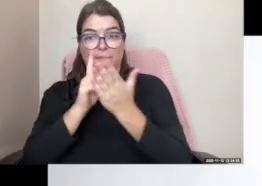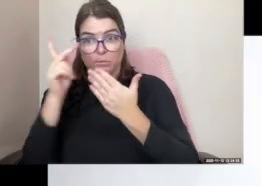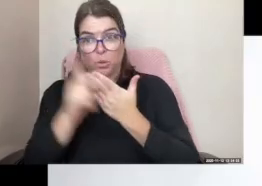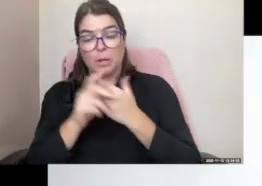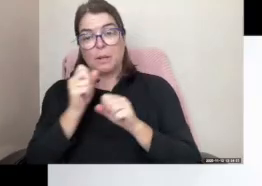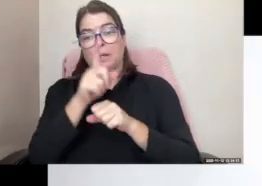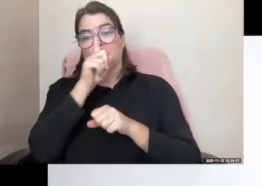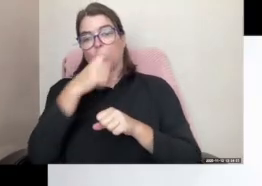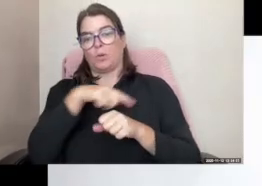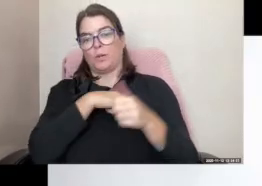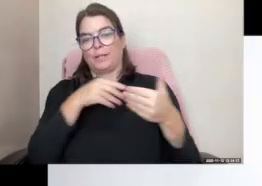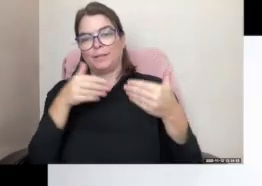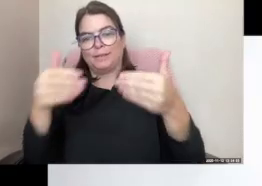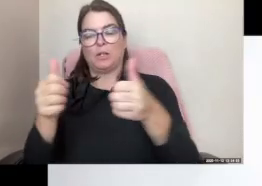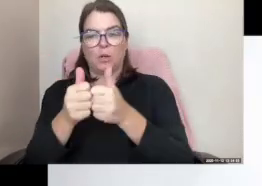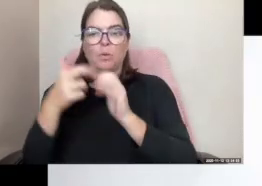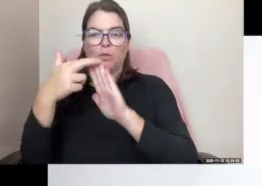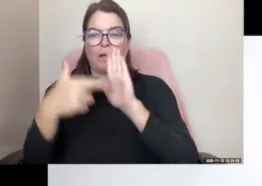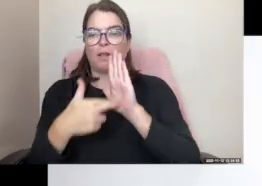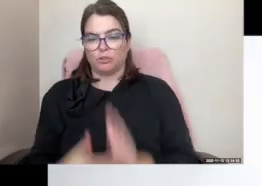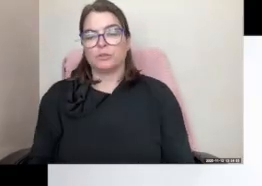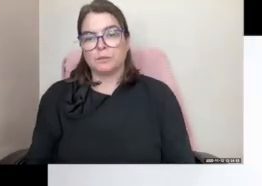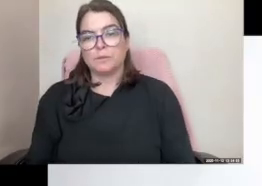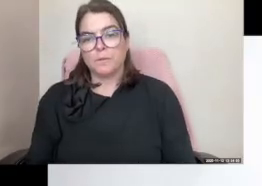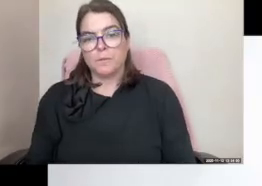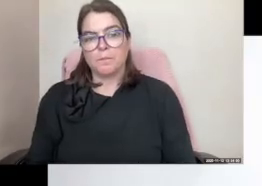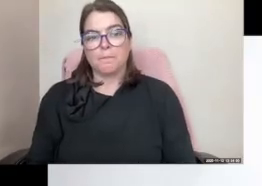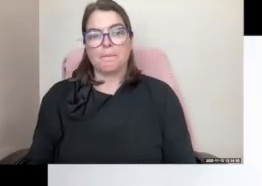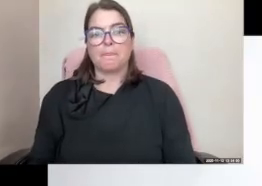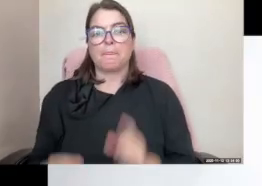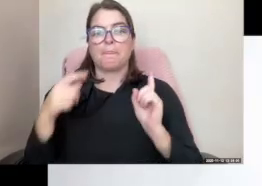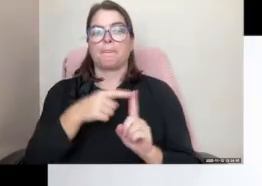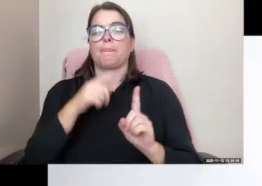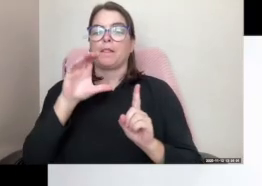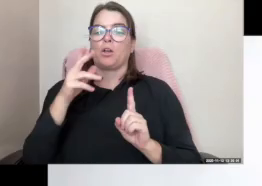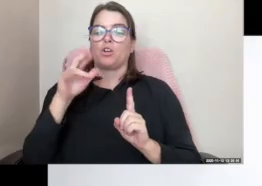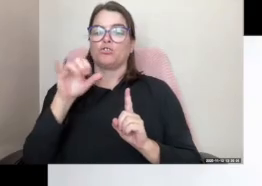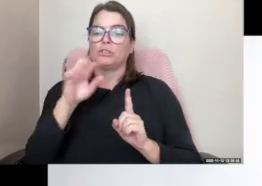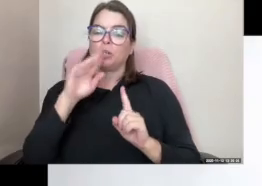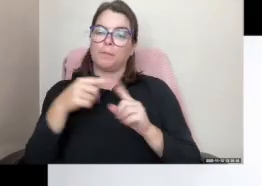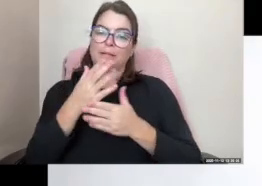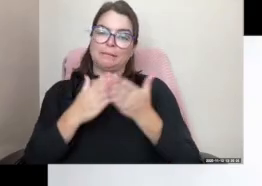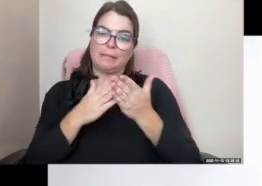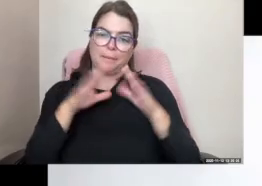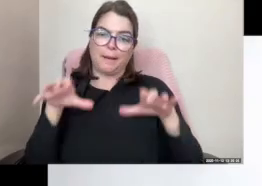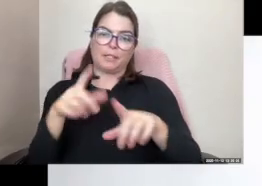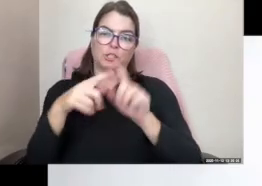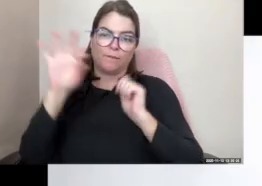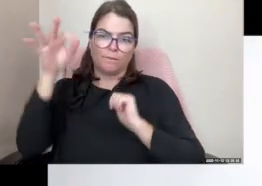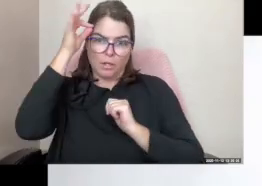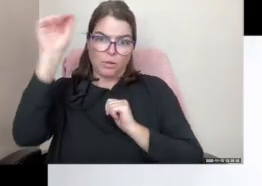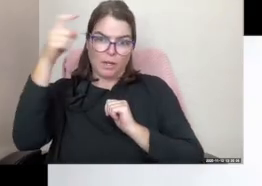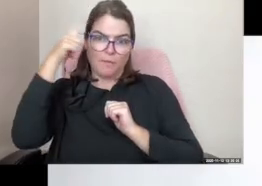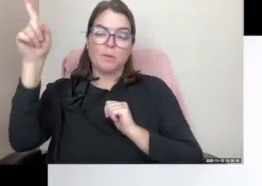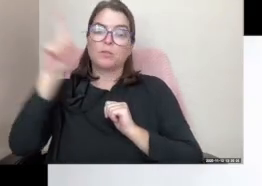years and make sure that we're taking advantage of that momentum that we created with incentive programs and continue to move forward